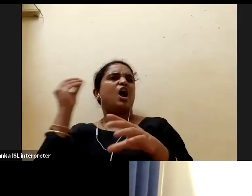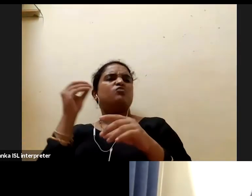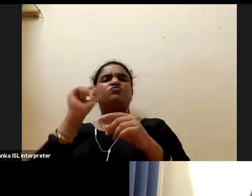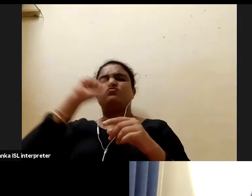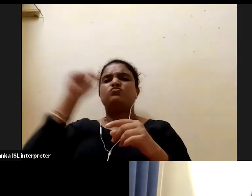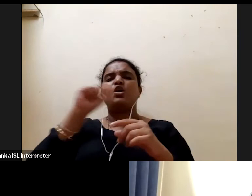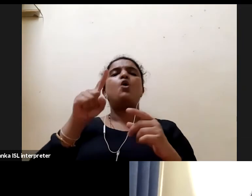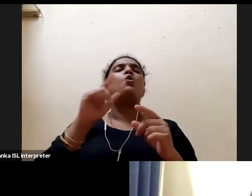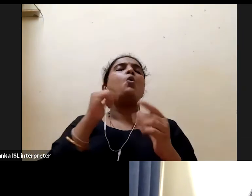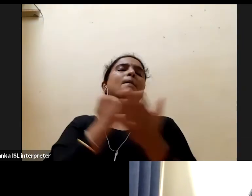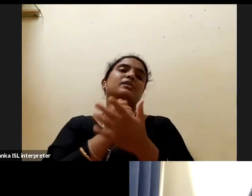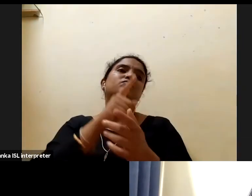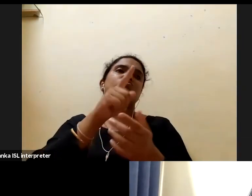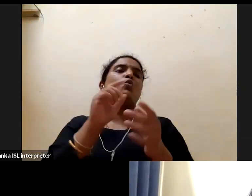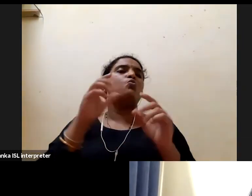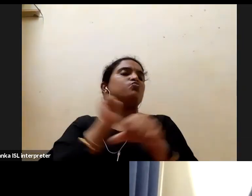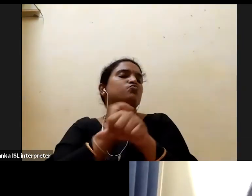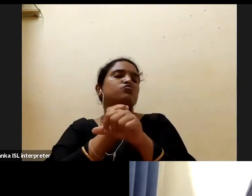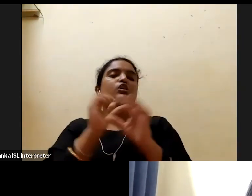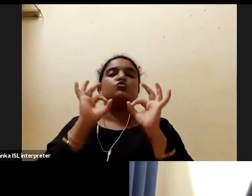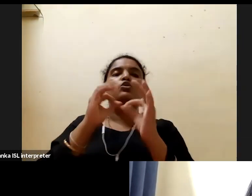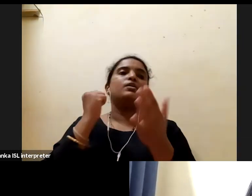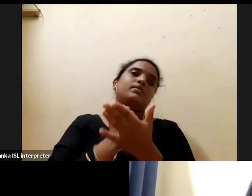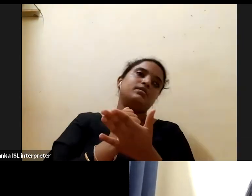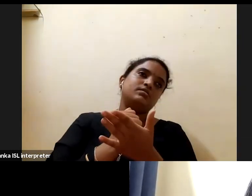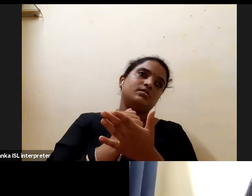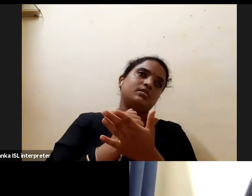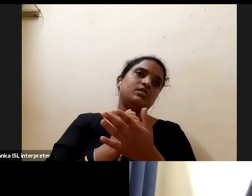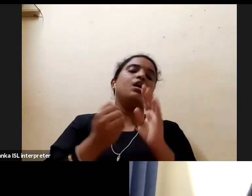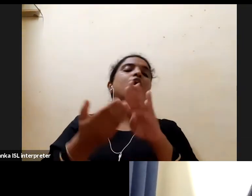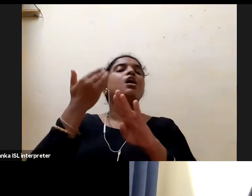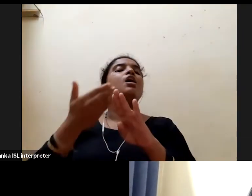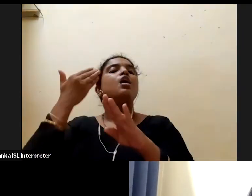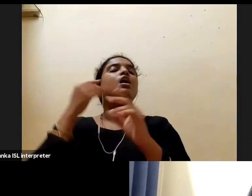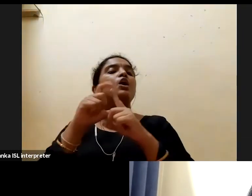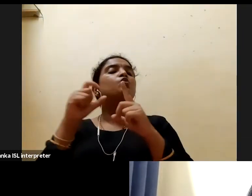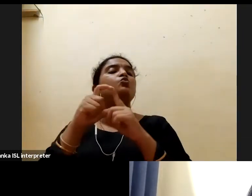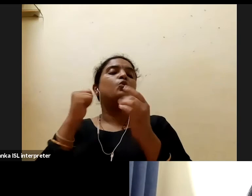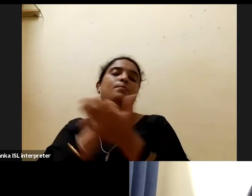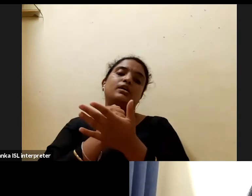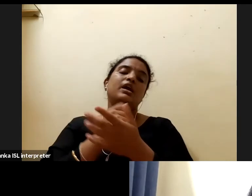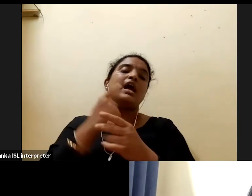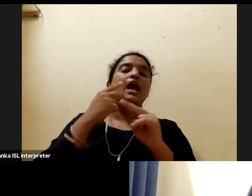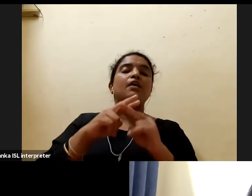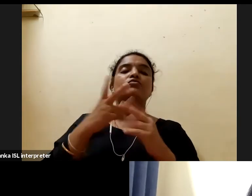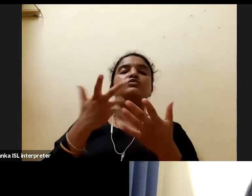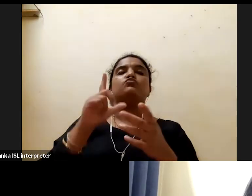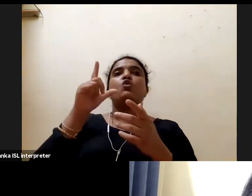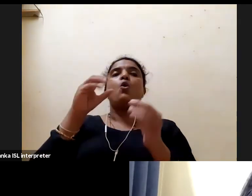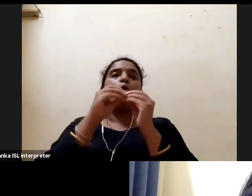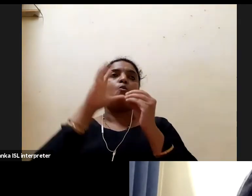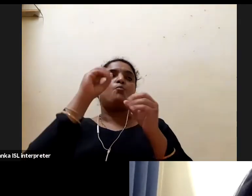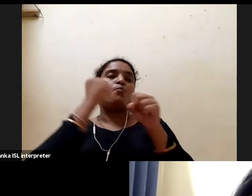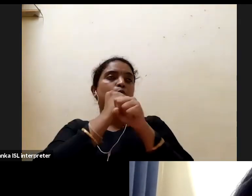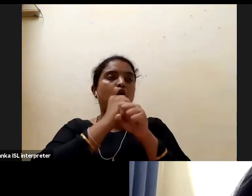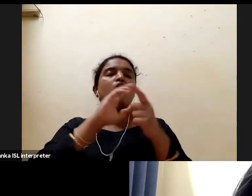good body of work, that you've already done. So, which is why having a blog, having a newsletter, showing that you've